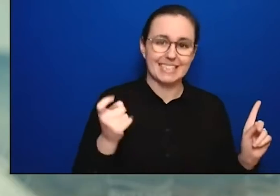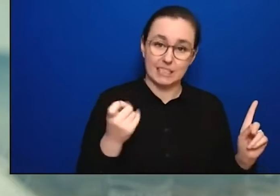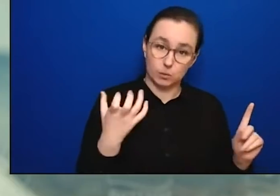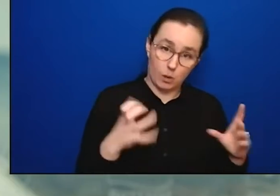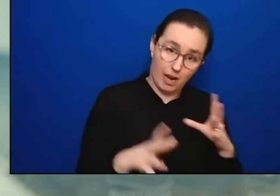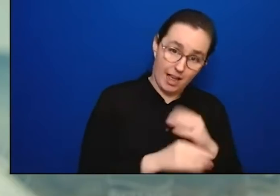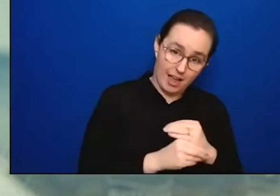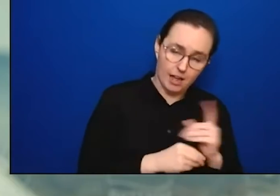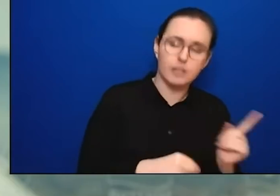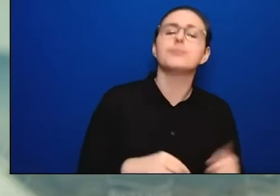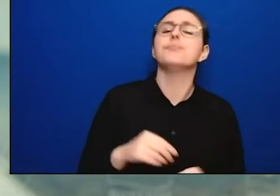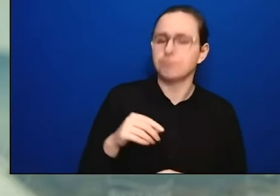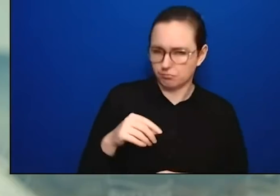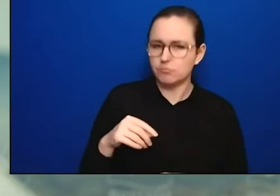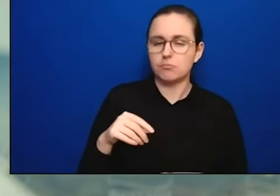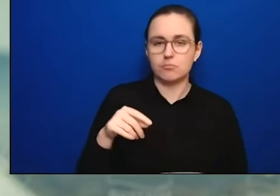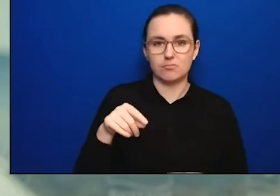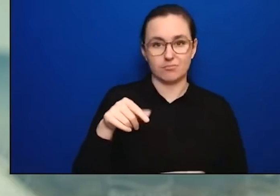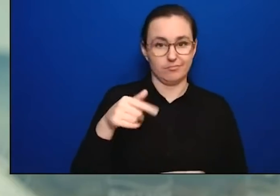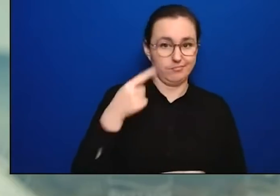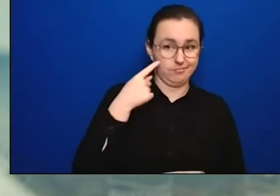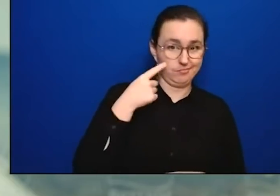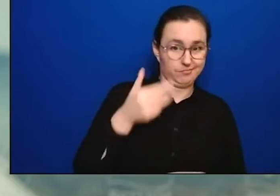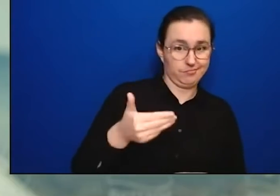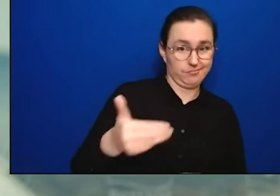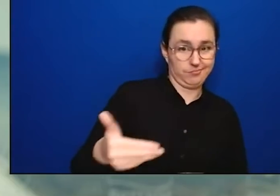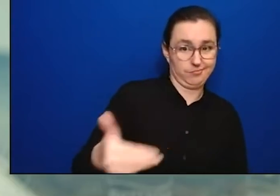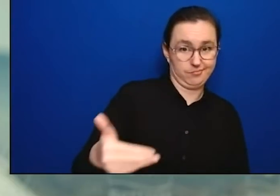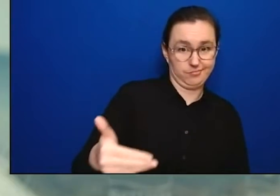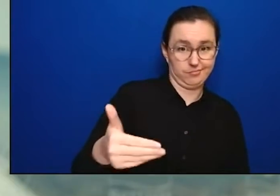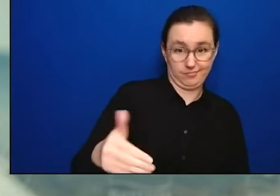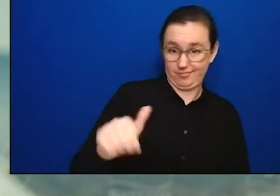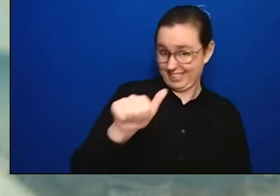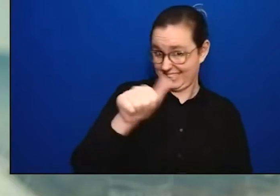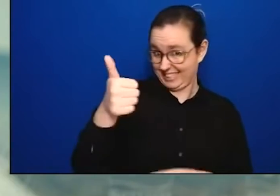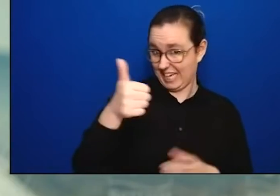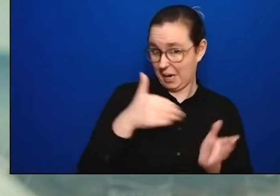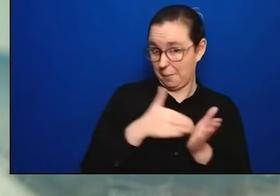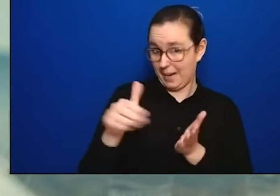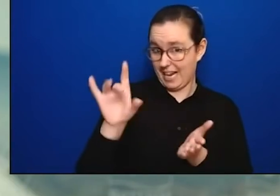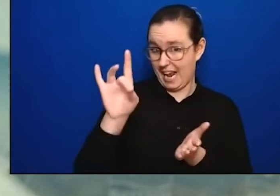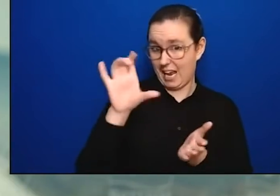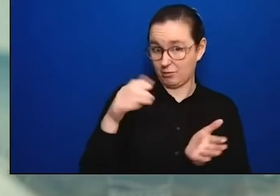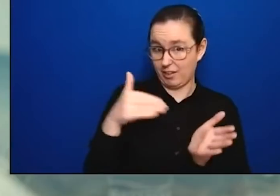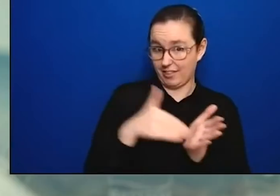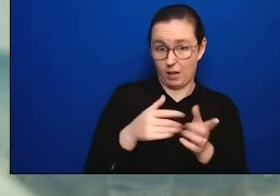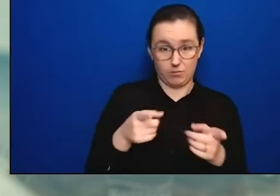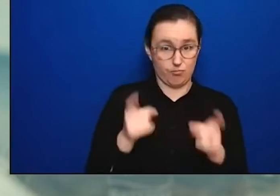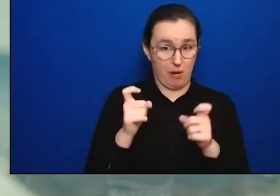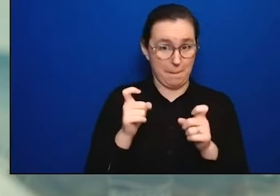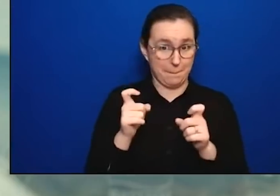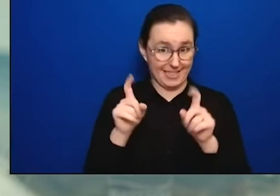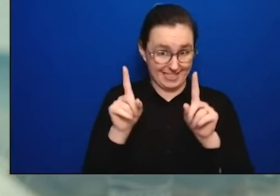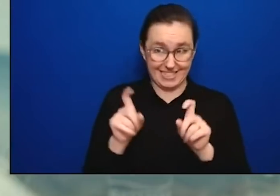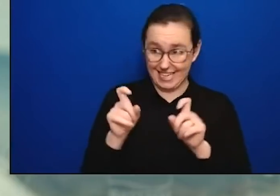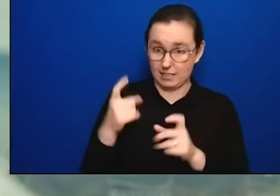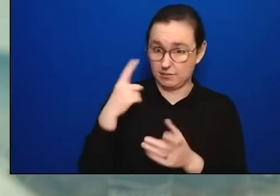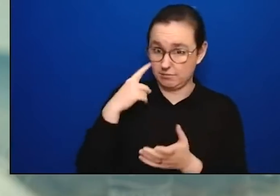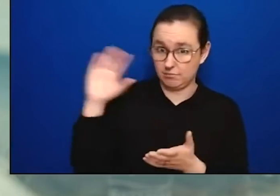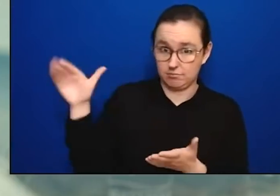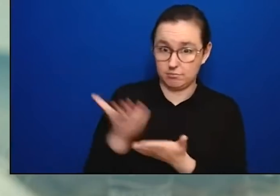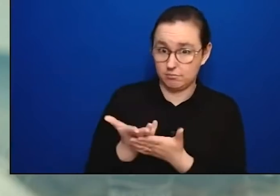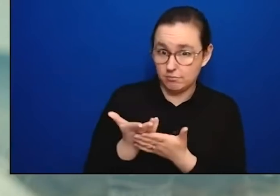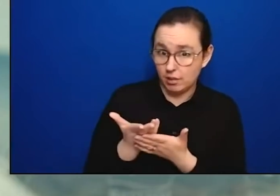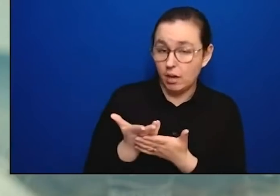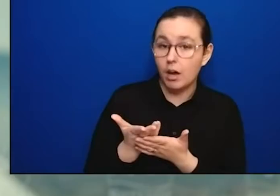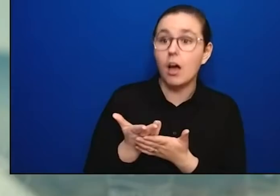middle of February, we expect to receive 10,800,000 rapid tests, and they'll be distributed in the way that we laid out on